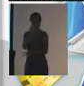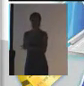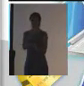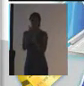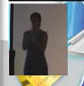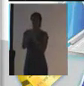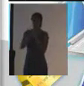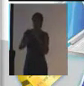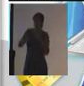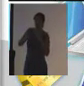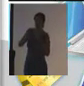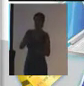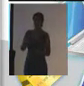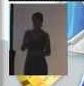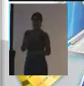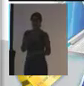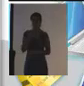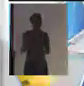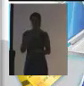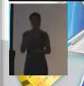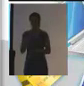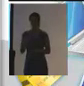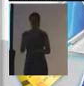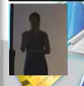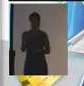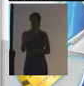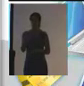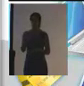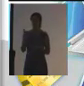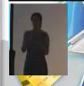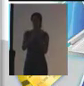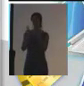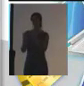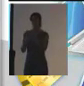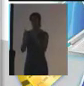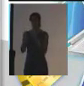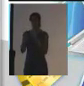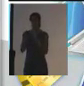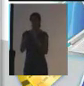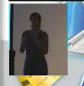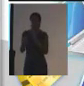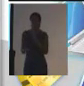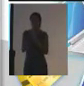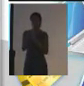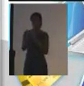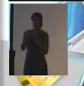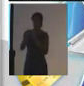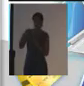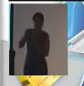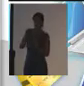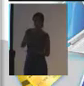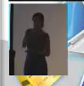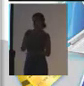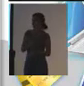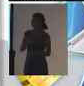bad that they are not able to go beyond a certain amount of sequences before falling.